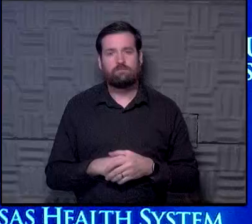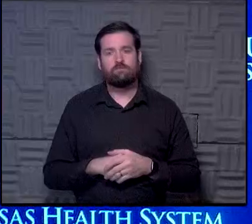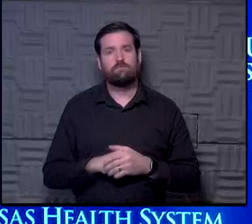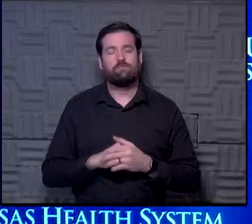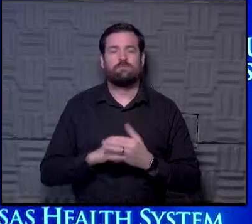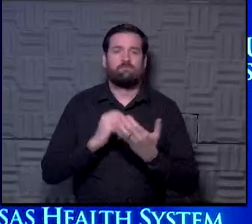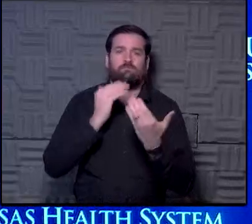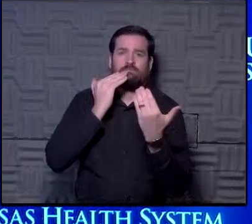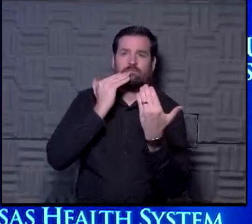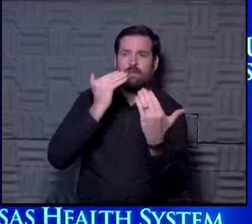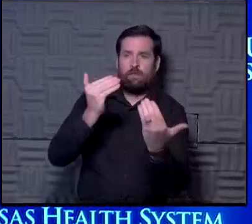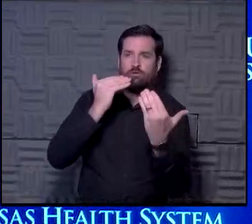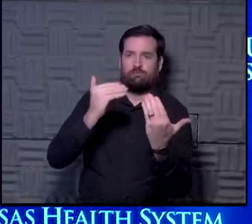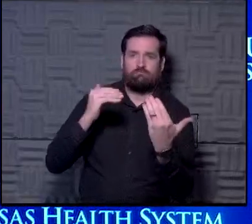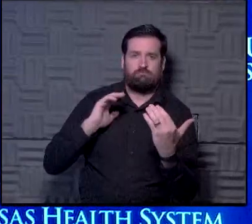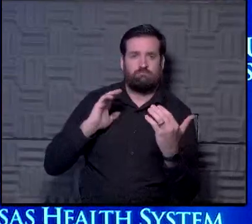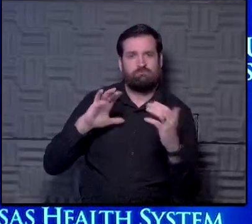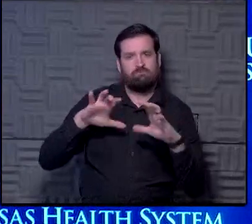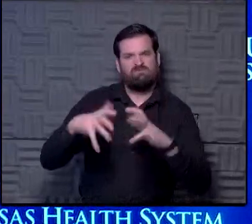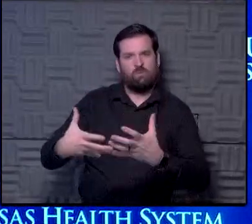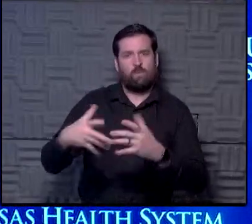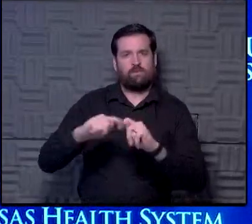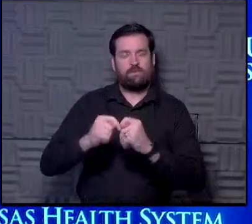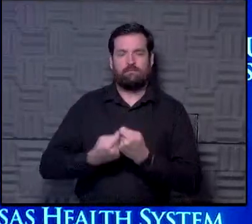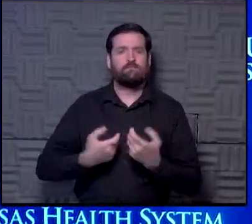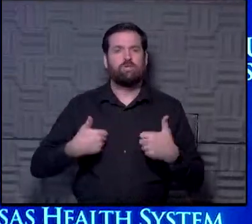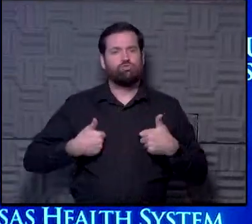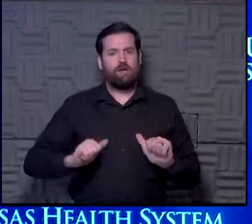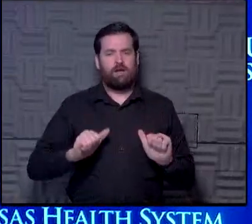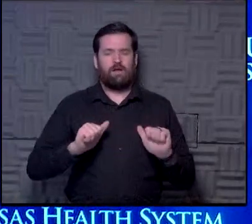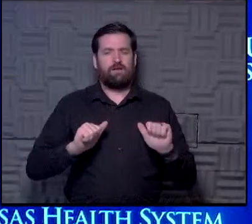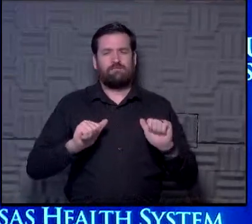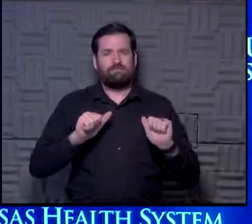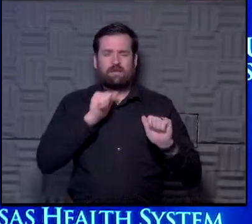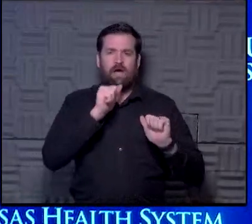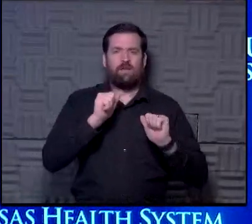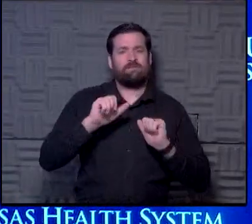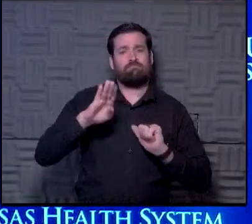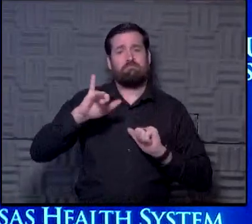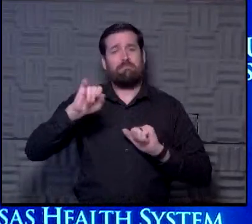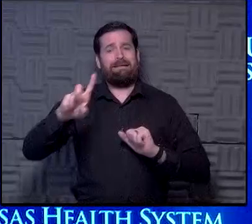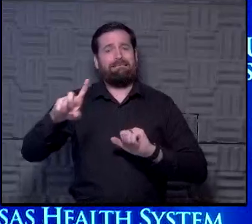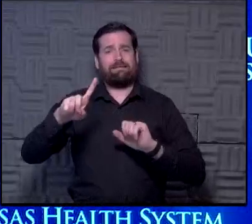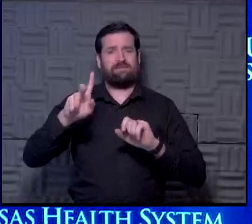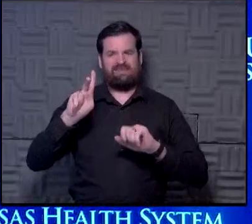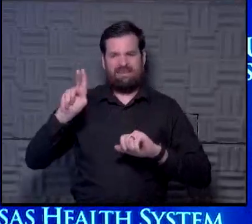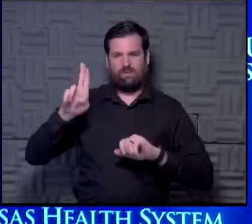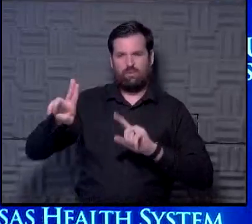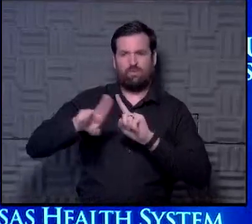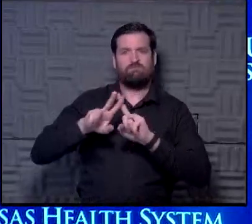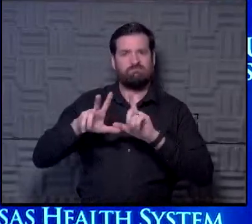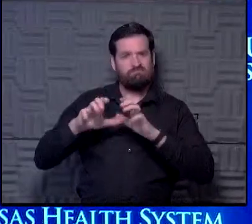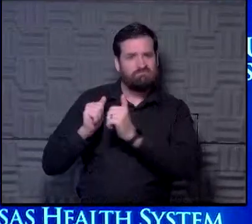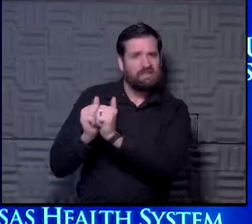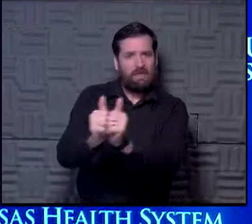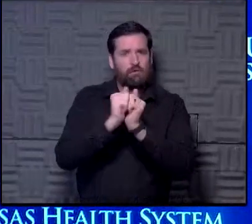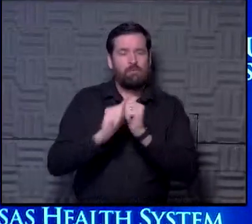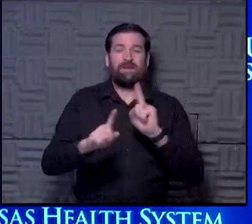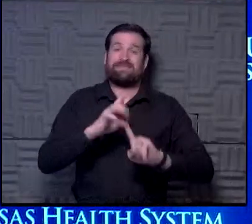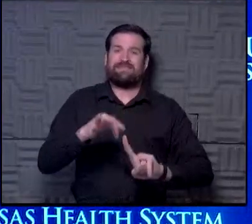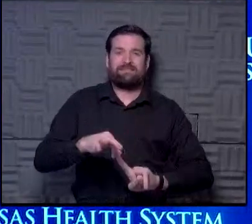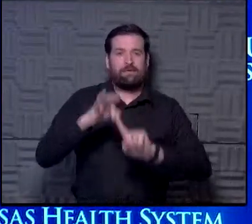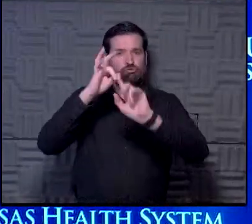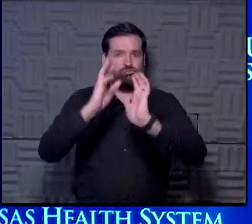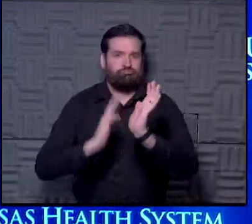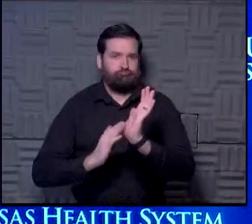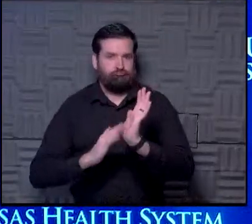of thank you to our whole team. And I try not to be real biased about KU. We try to talk about everybody here because we're all in this pandemic together. But a special shout out to our